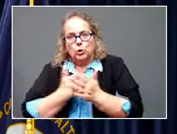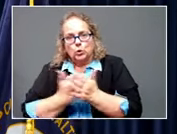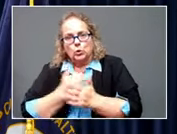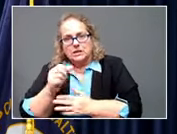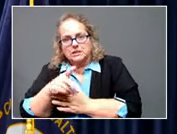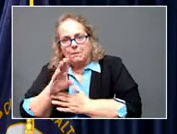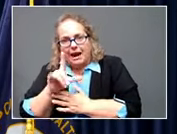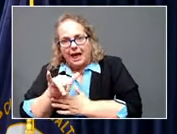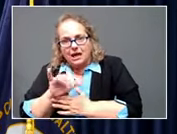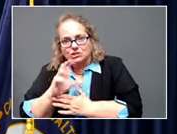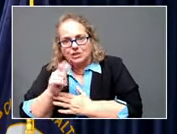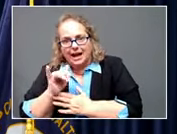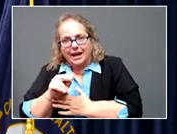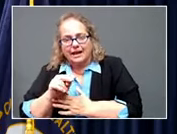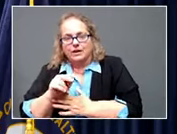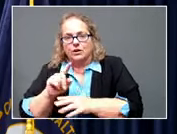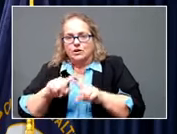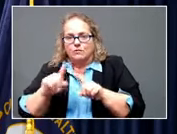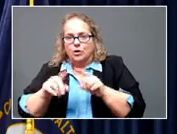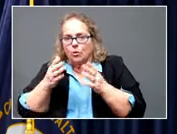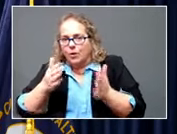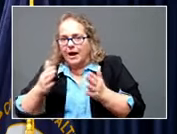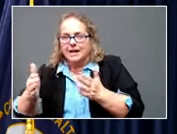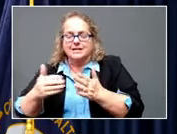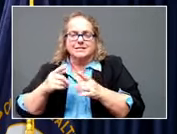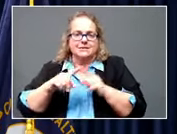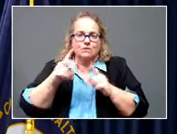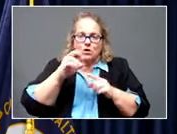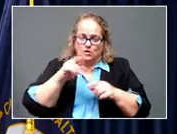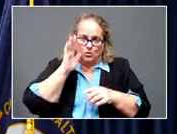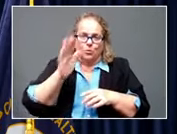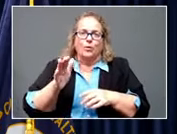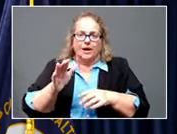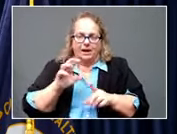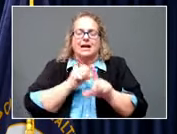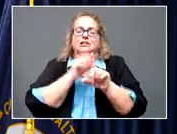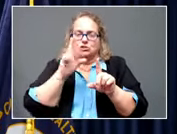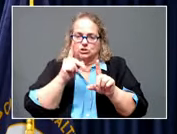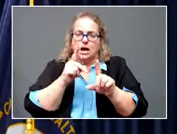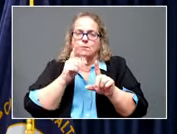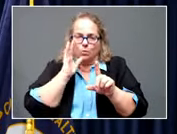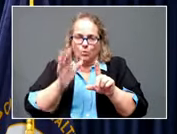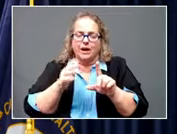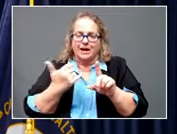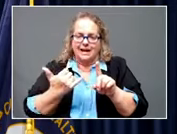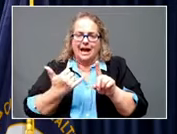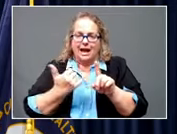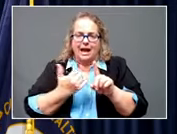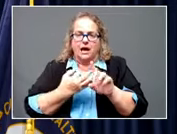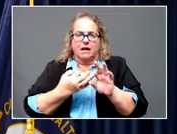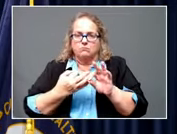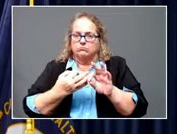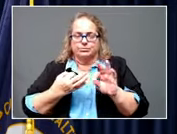versions almost weekly. It will catch up in that area, and I actually believe that it may get so robust that at